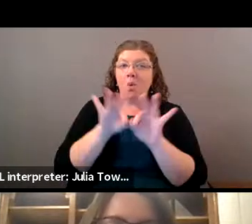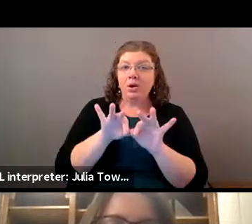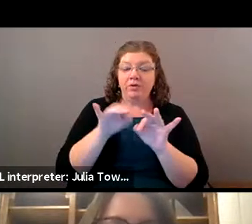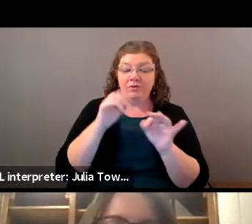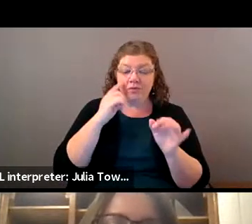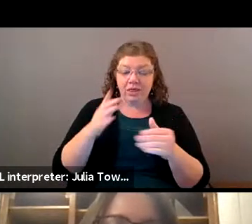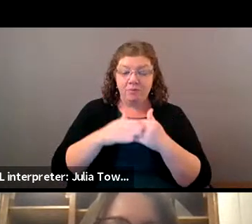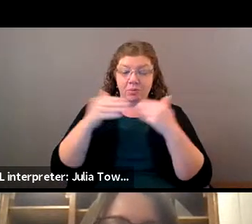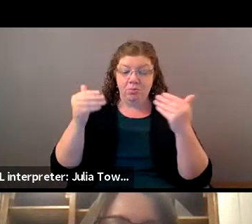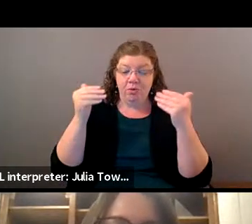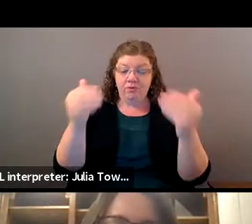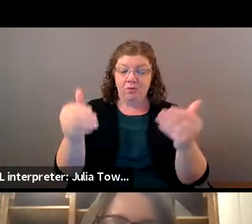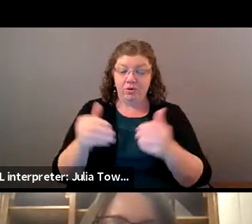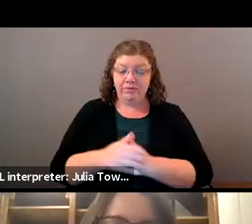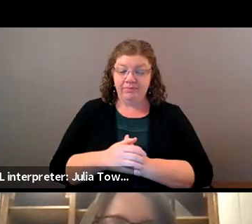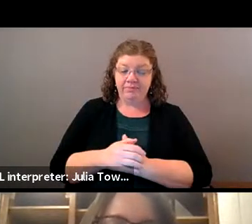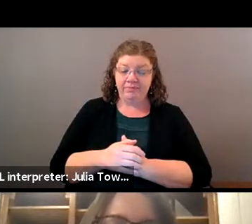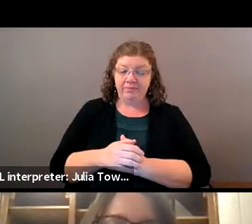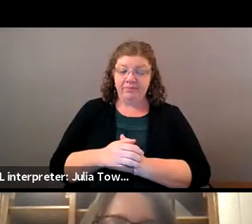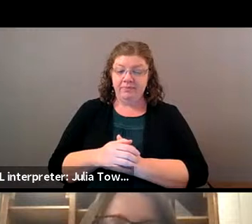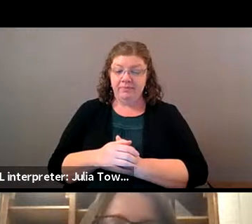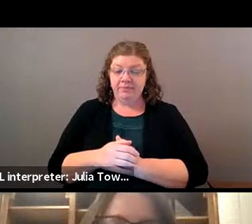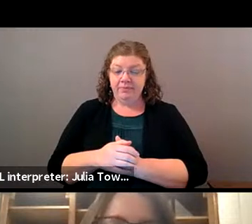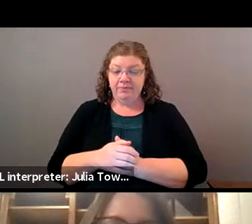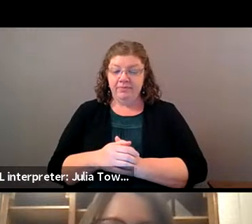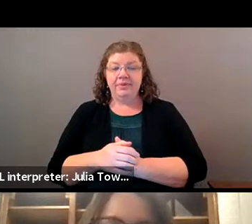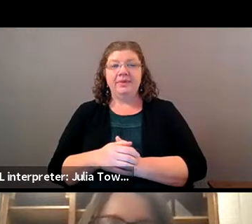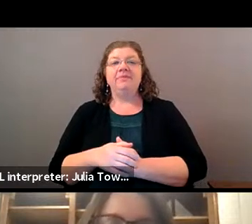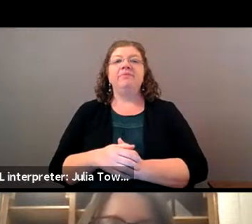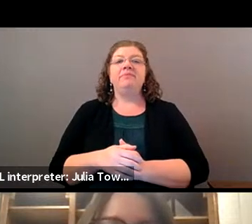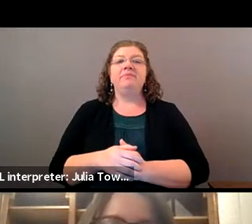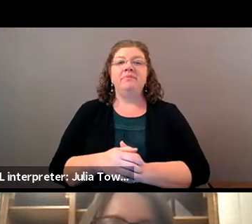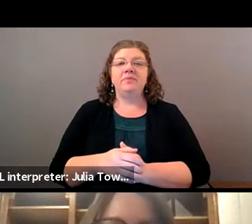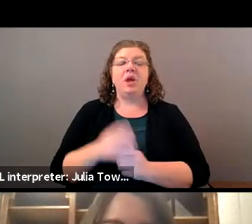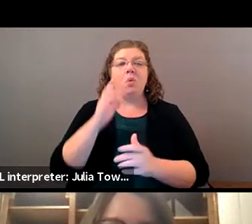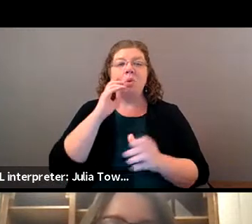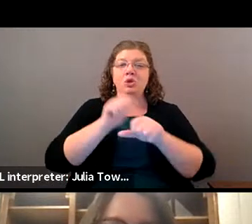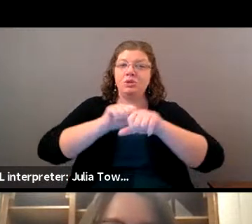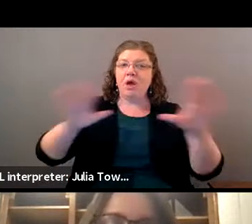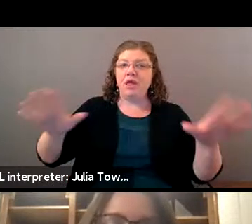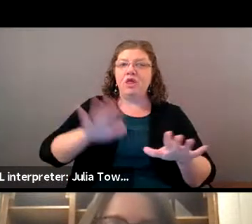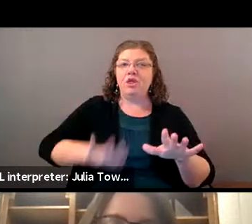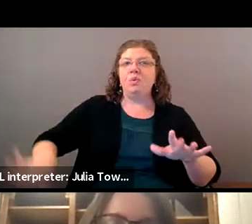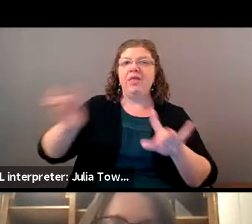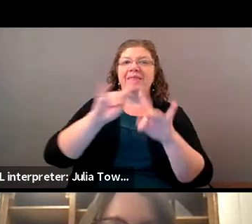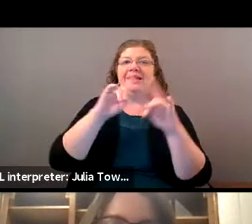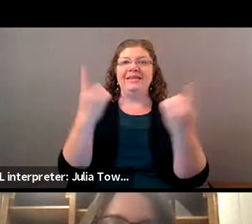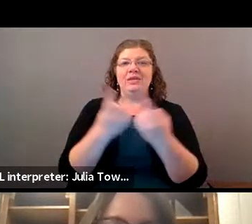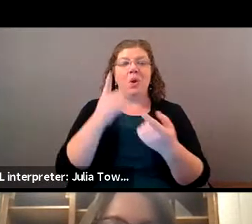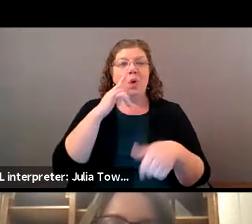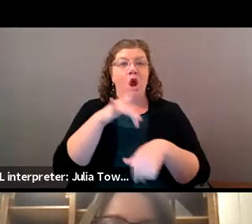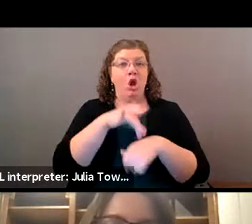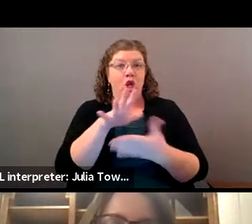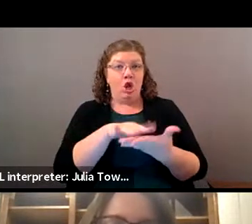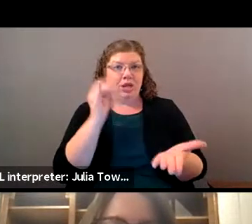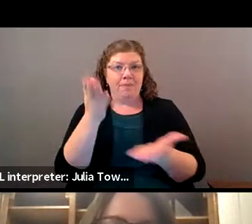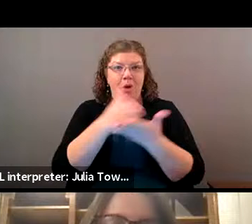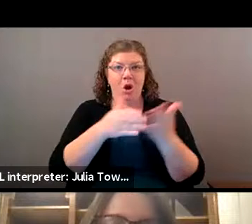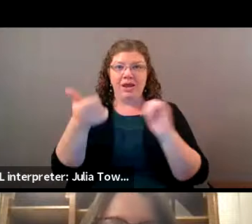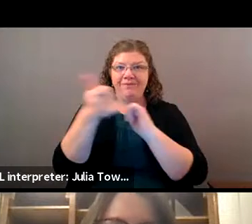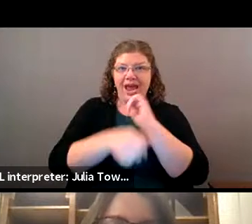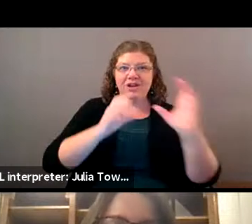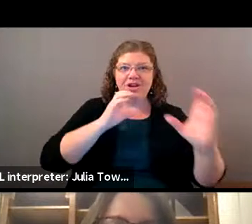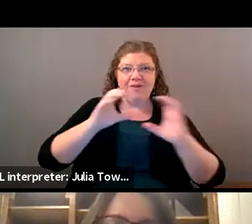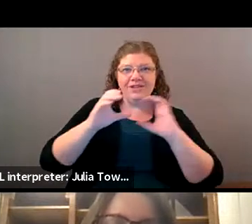move forward on this. And of course, this is a pilot, and we certainly want to be able to spread this throughout the district. And we want early learning to be a part of every conversation